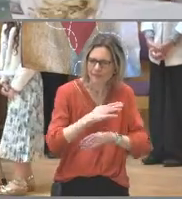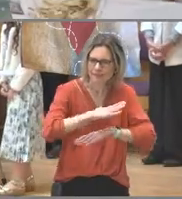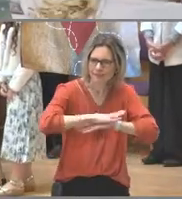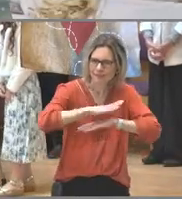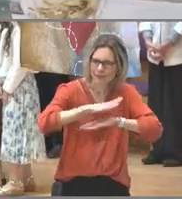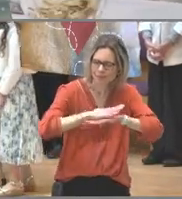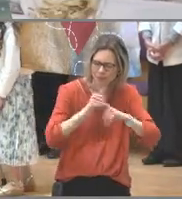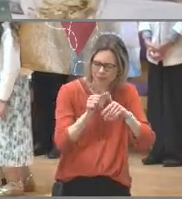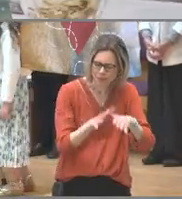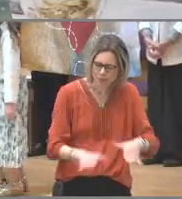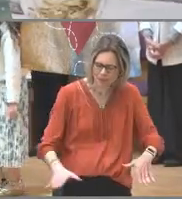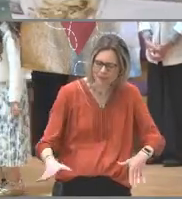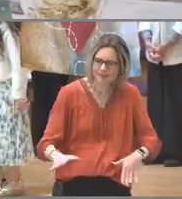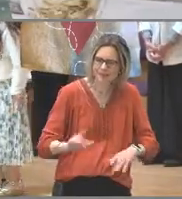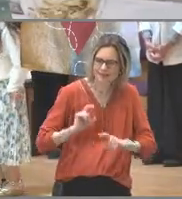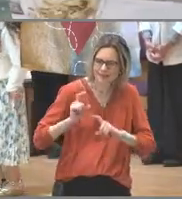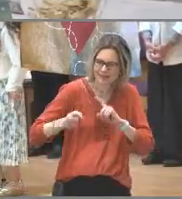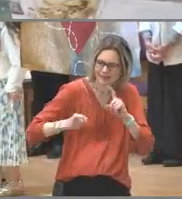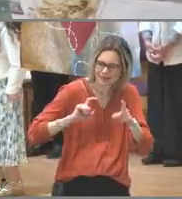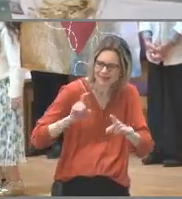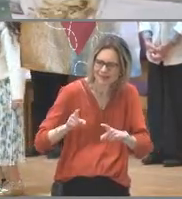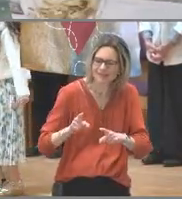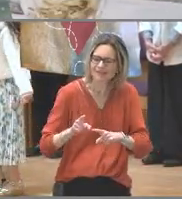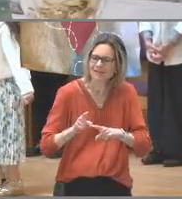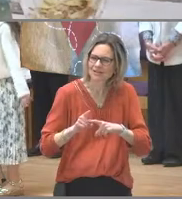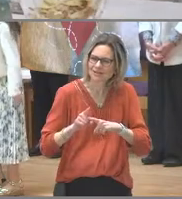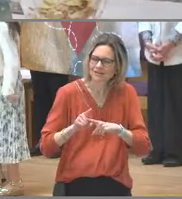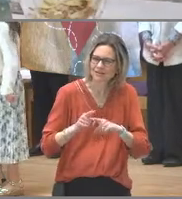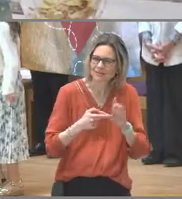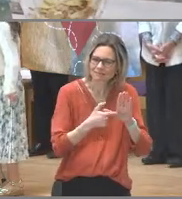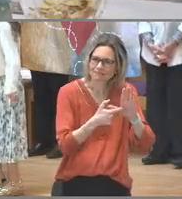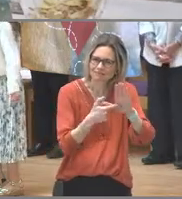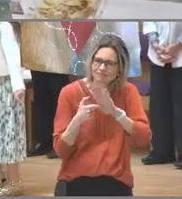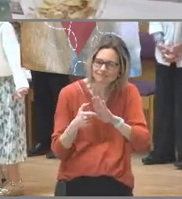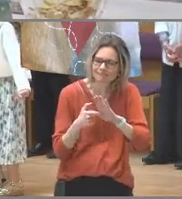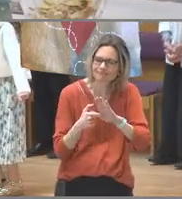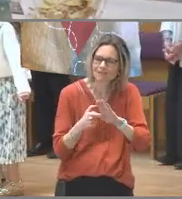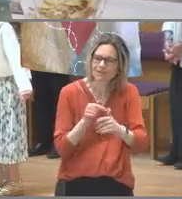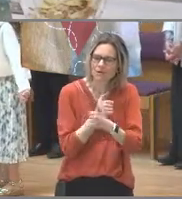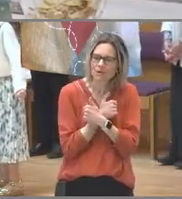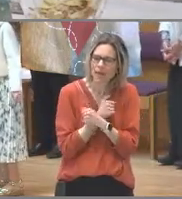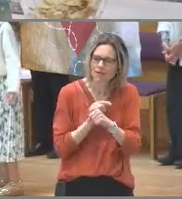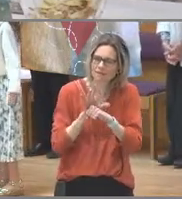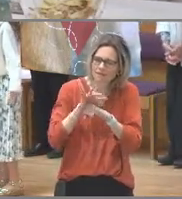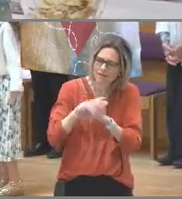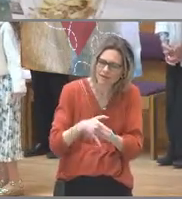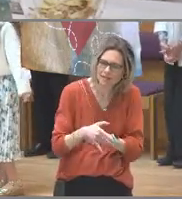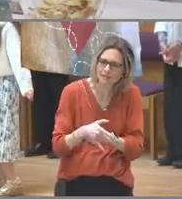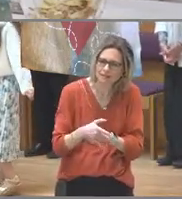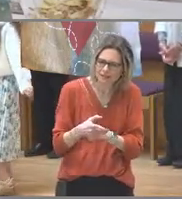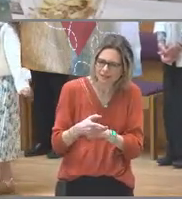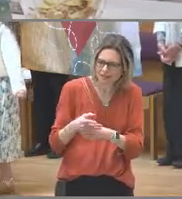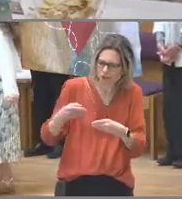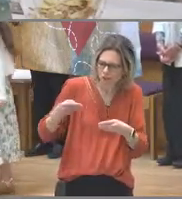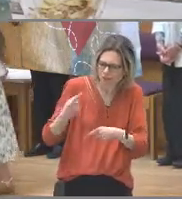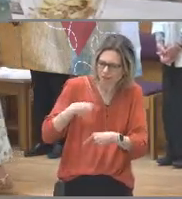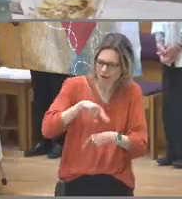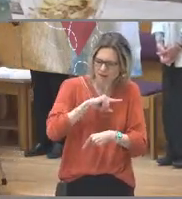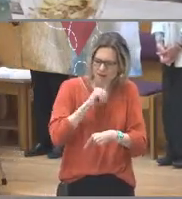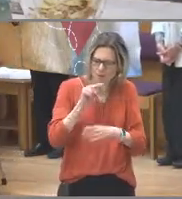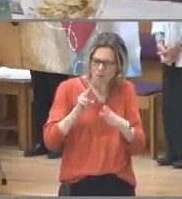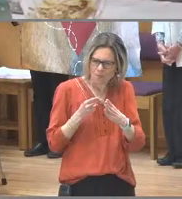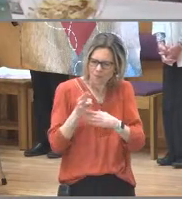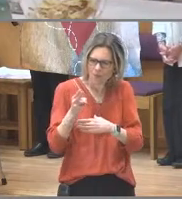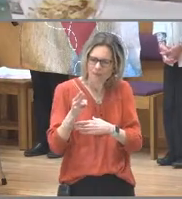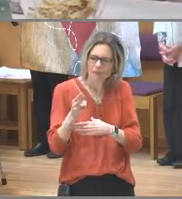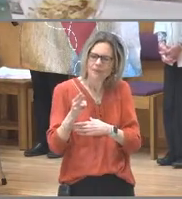Bless these gifts we offer, a humble reflection of your abundant love. Nourish us not only with this holy meal, but